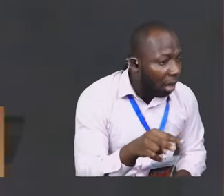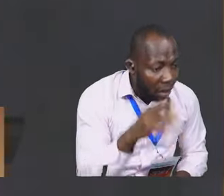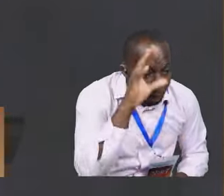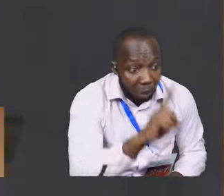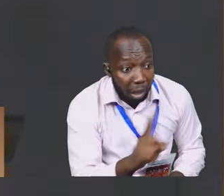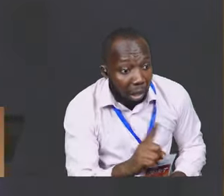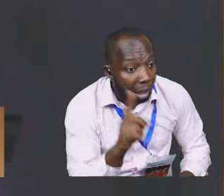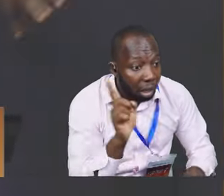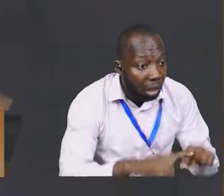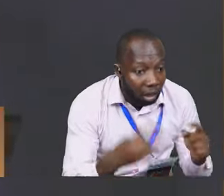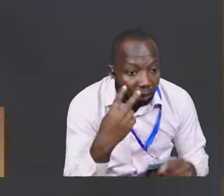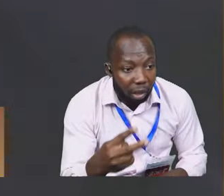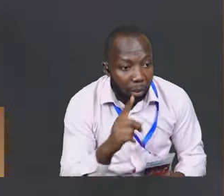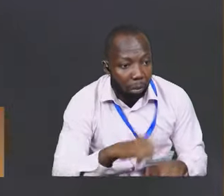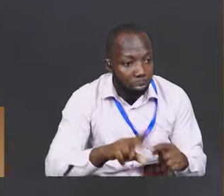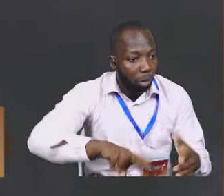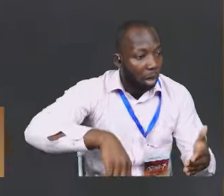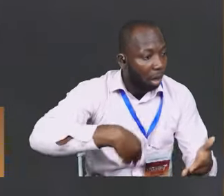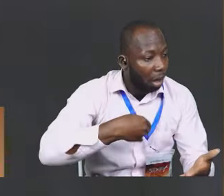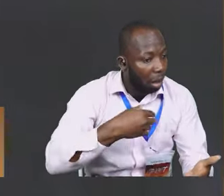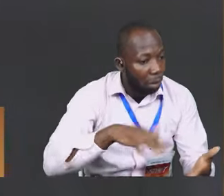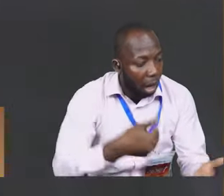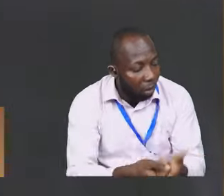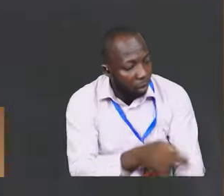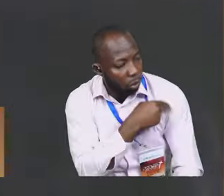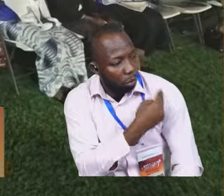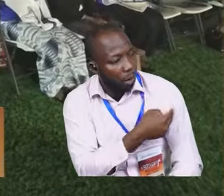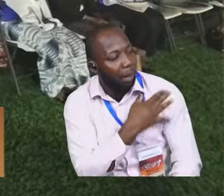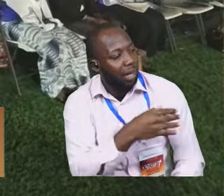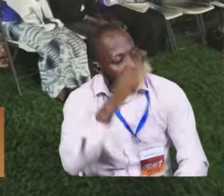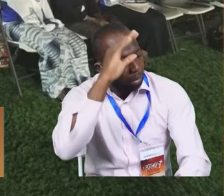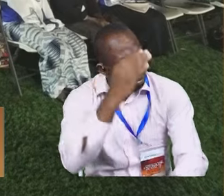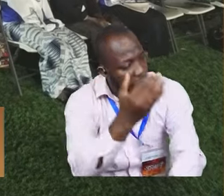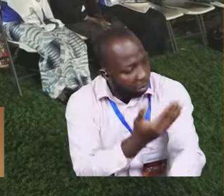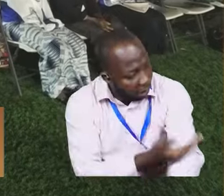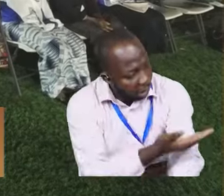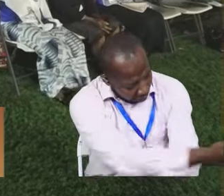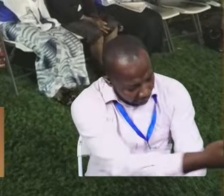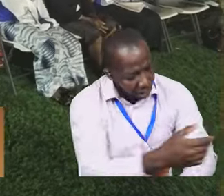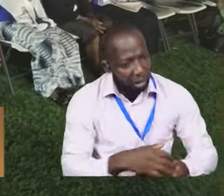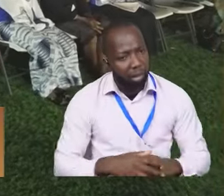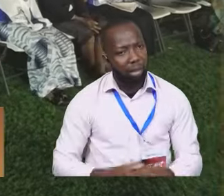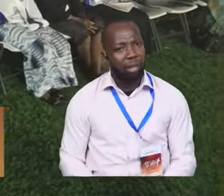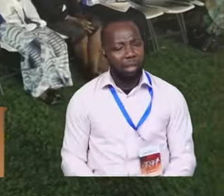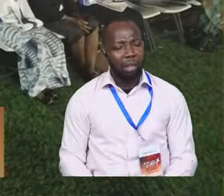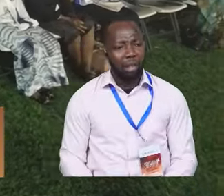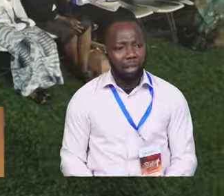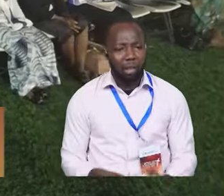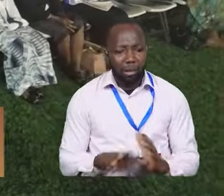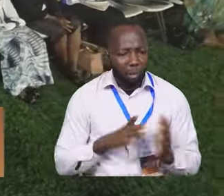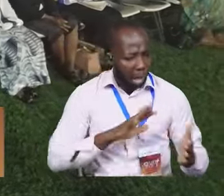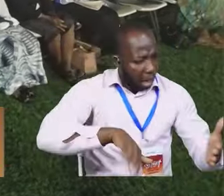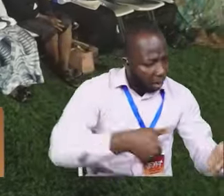him again. But when I went to the hospital, my child was there.